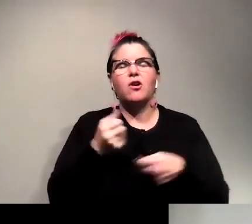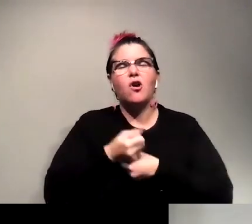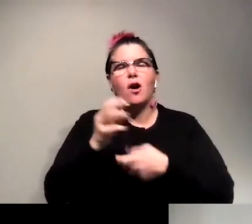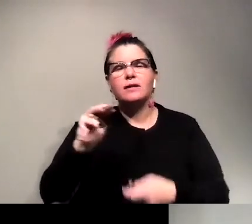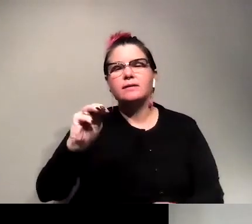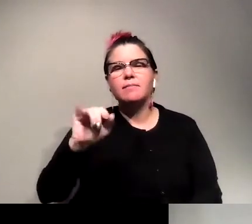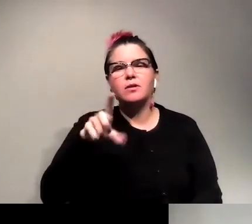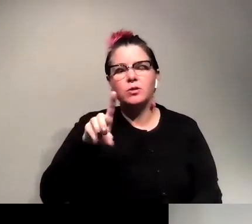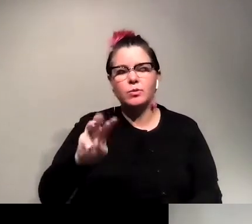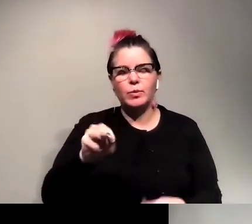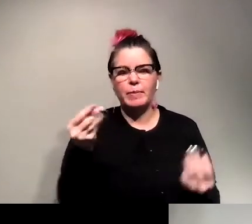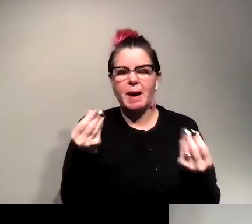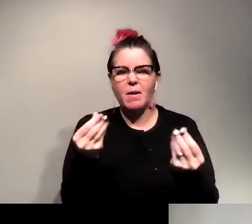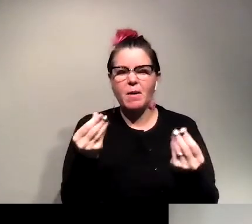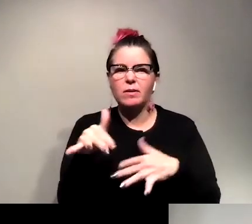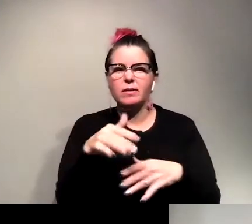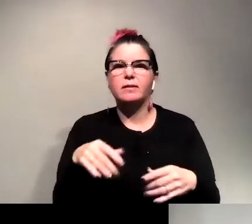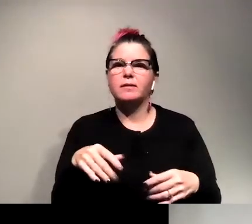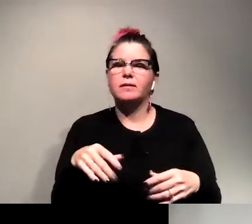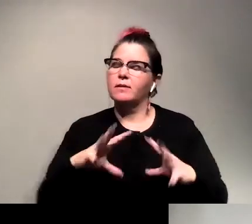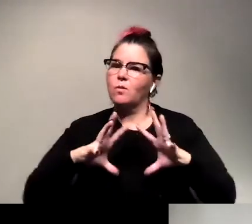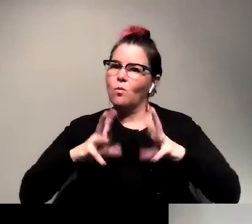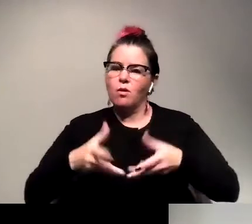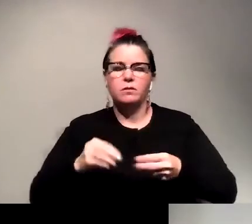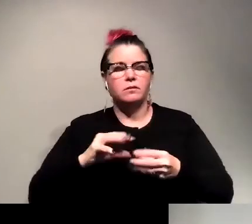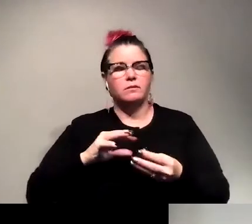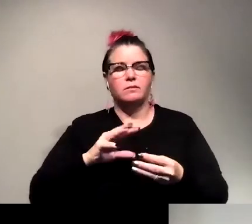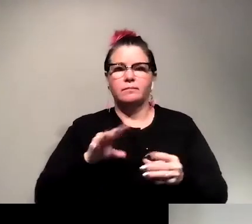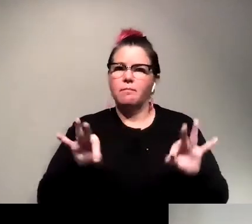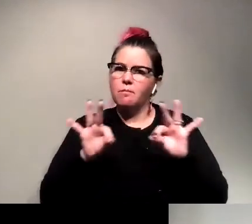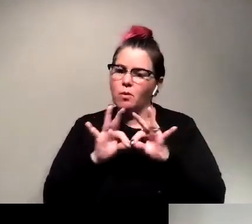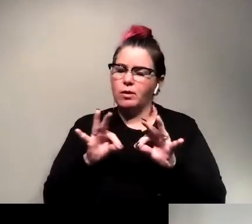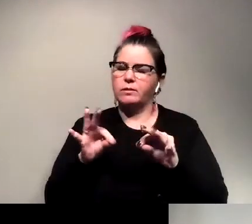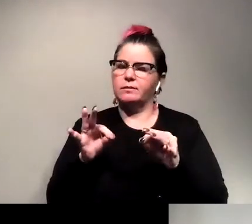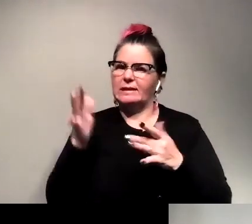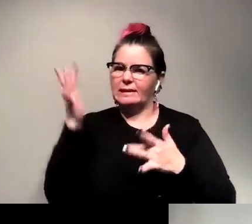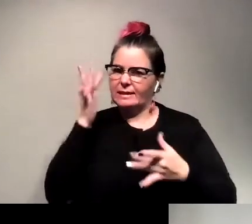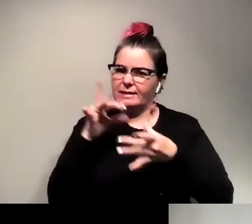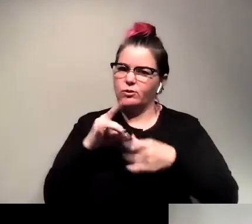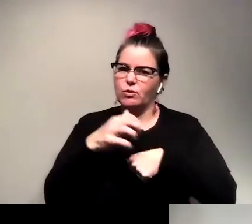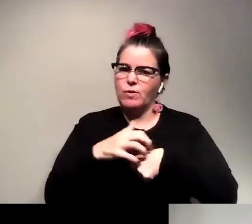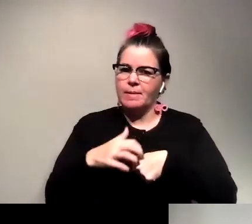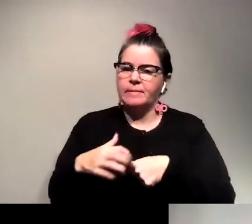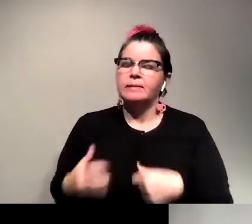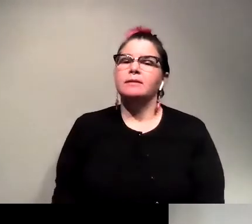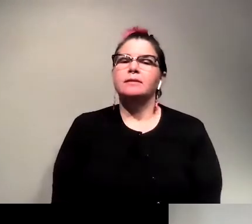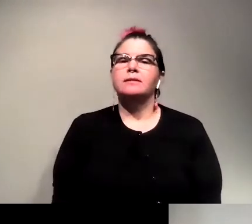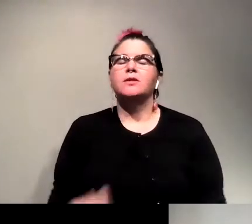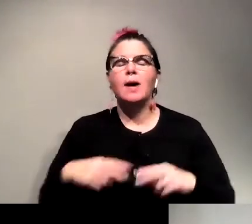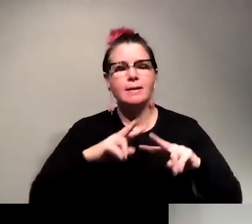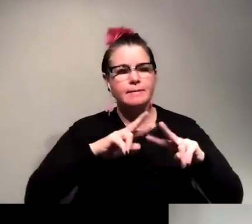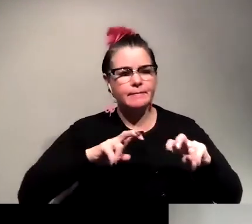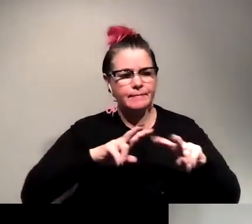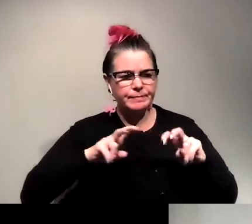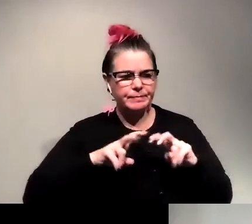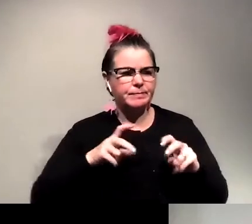a globally important pathogen of grapes. And I'm looking at fitness cost